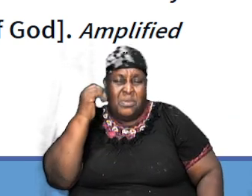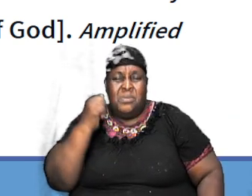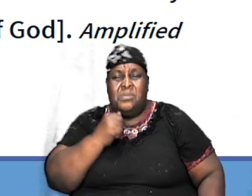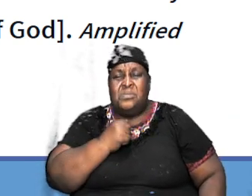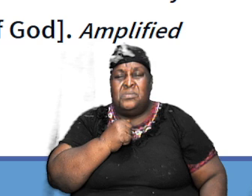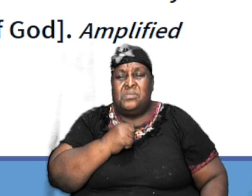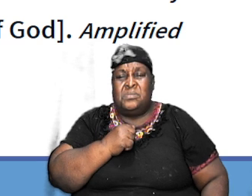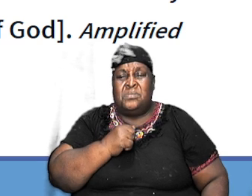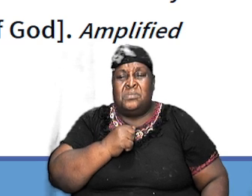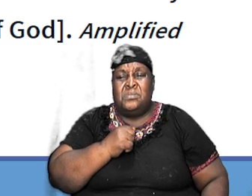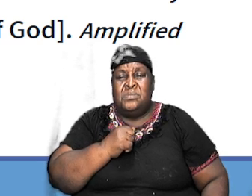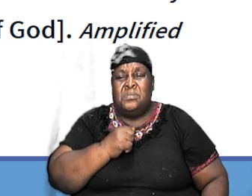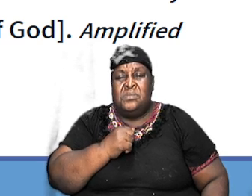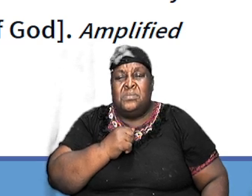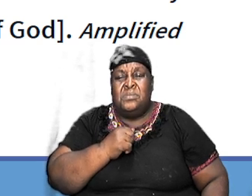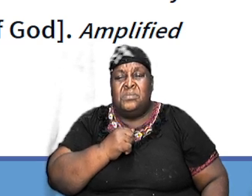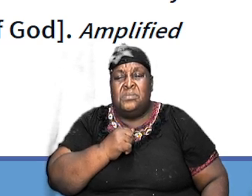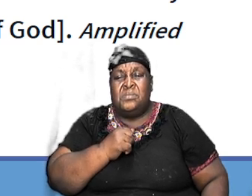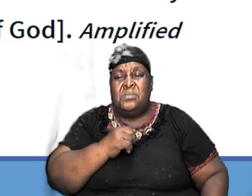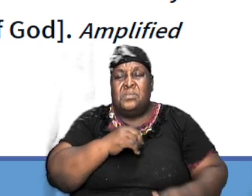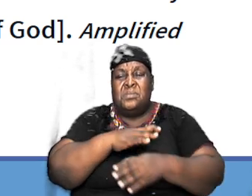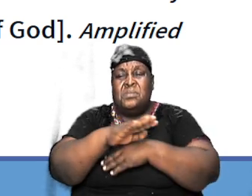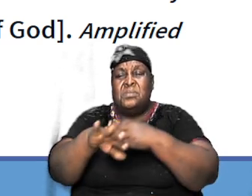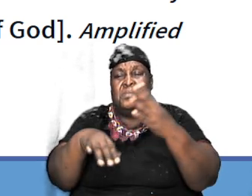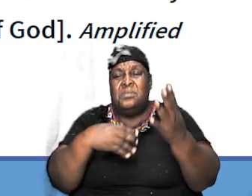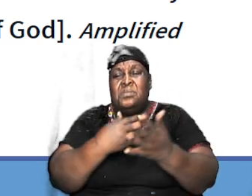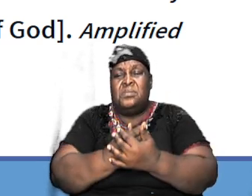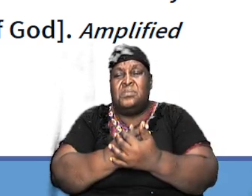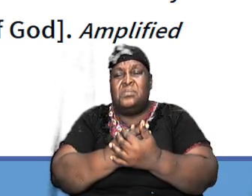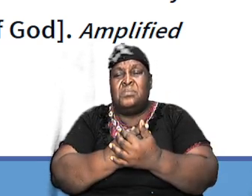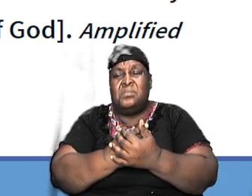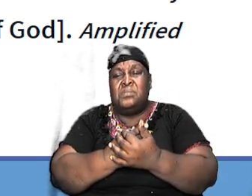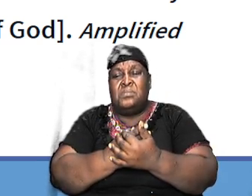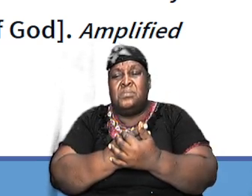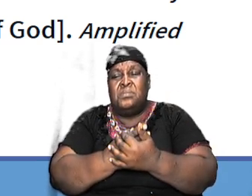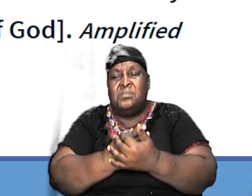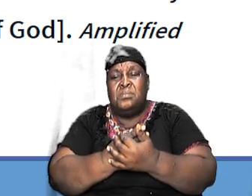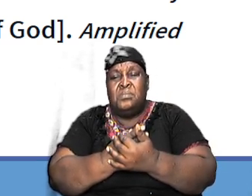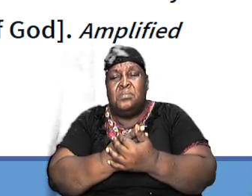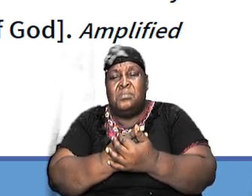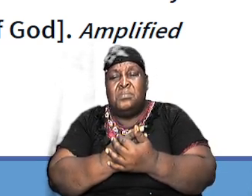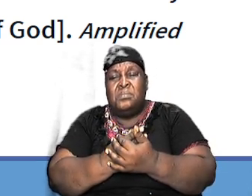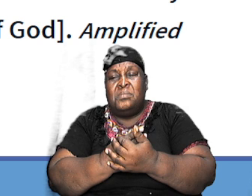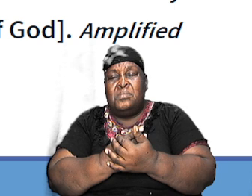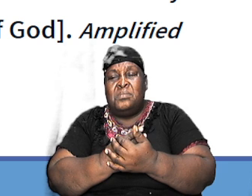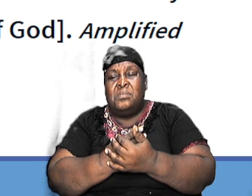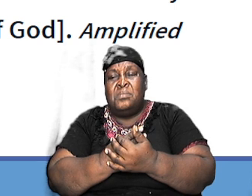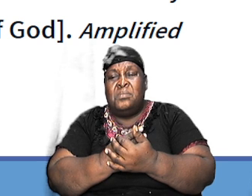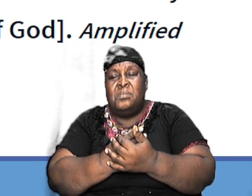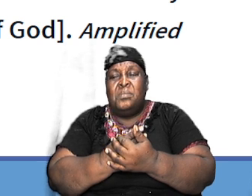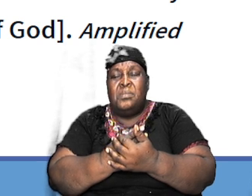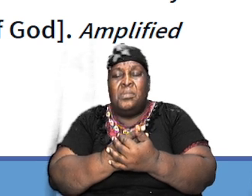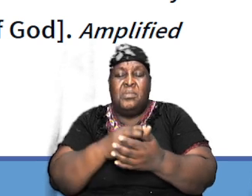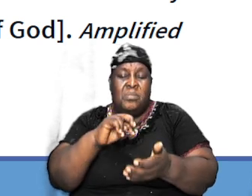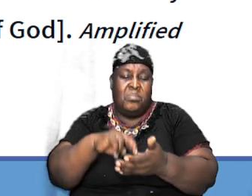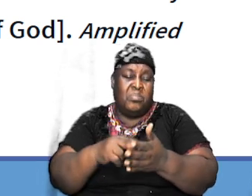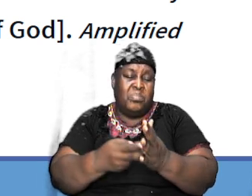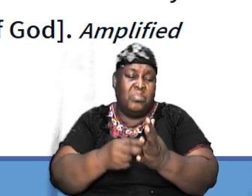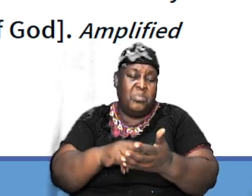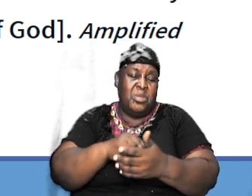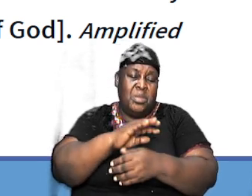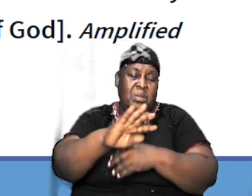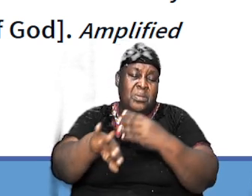statement, because he is saying that all, and all, as I like to say, all means all. So when he